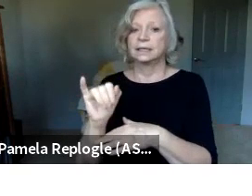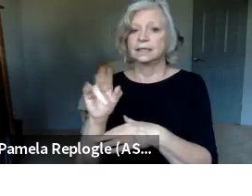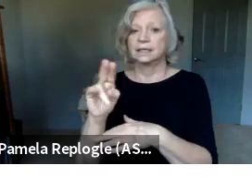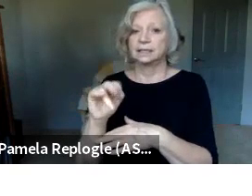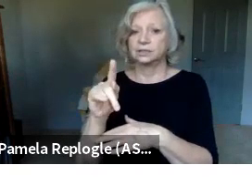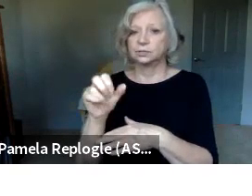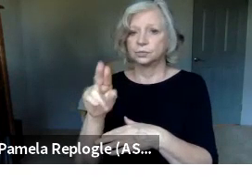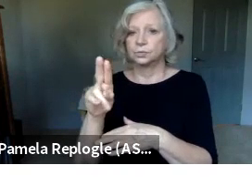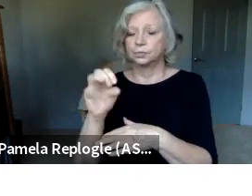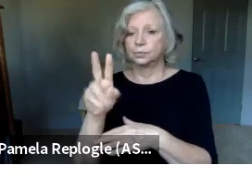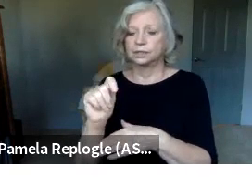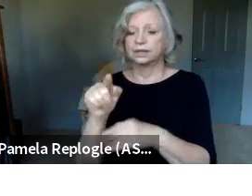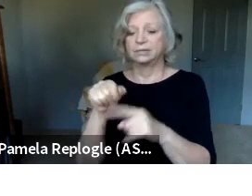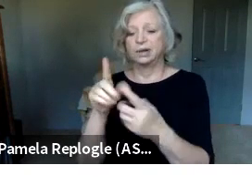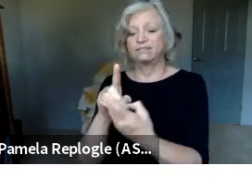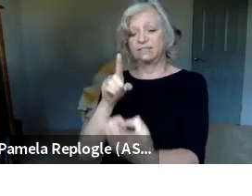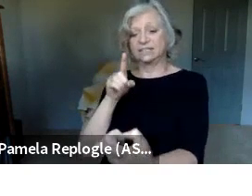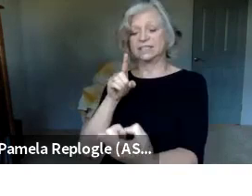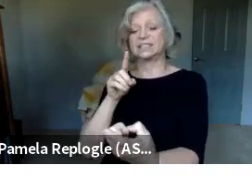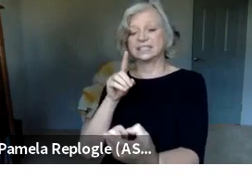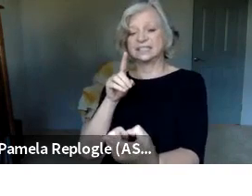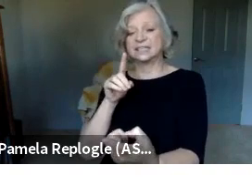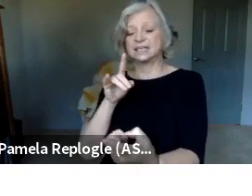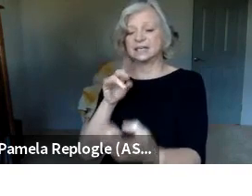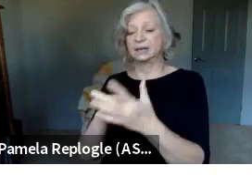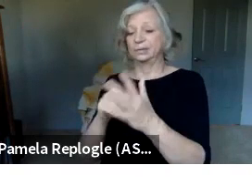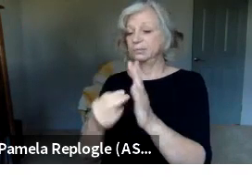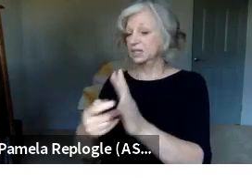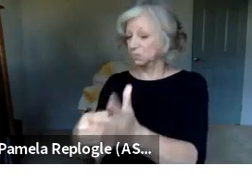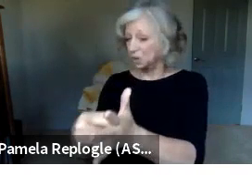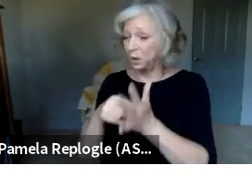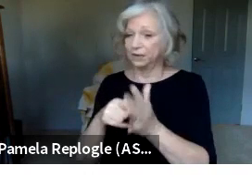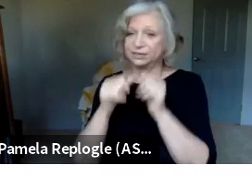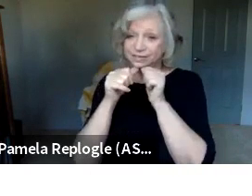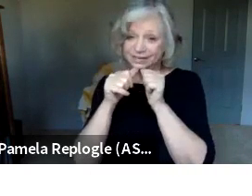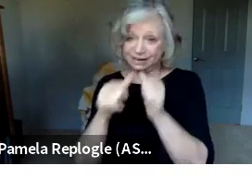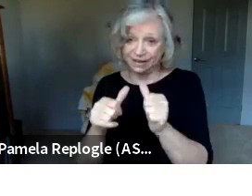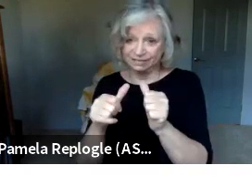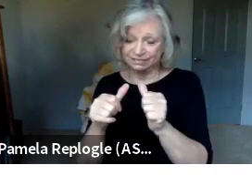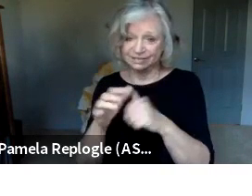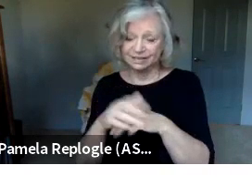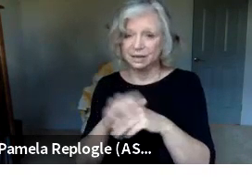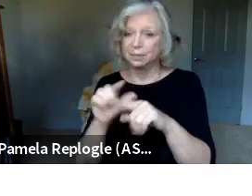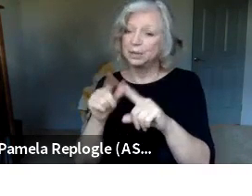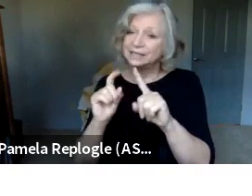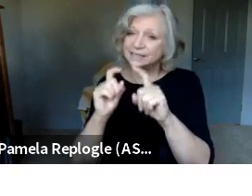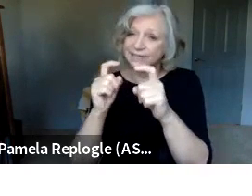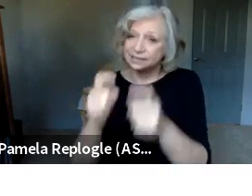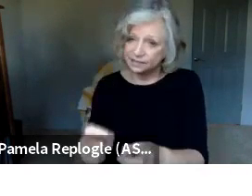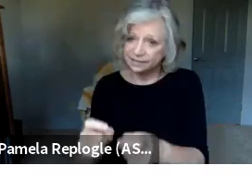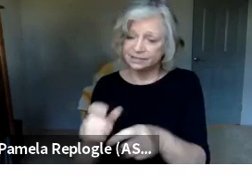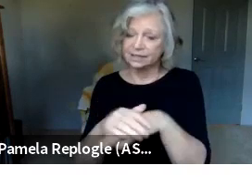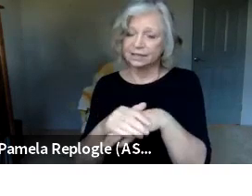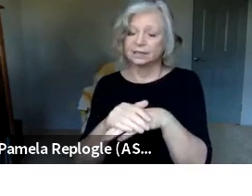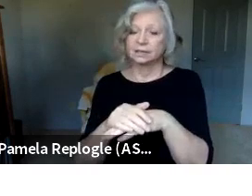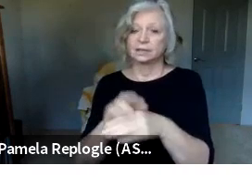distancing, but it's not a restriction or requirement. So basically,